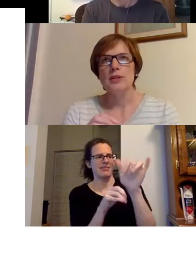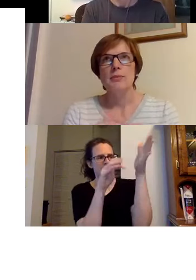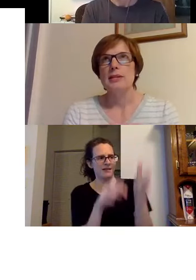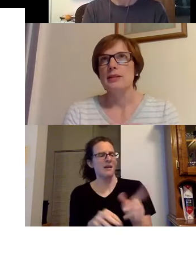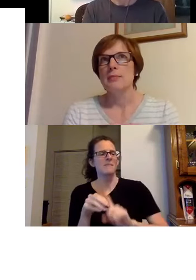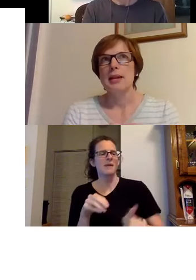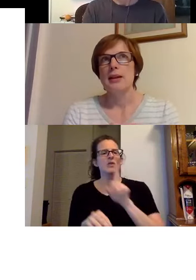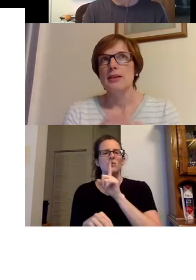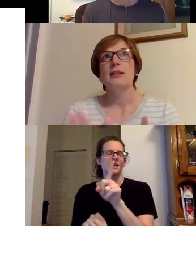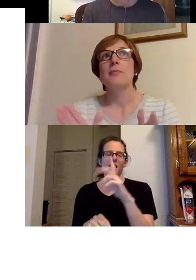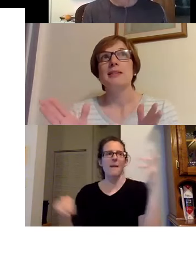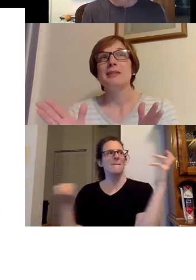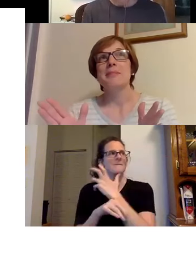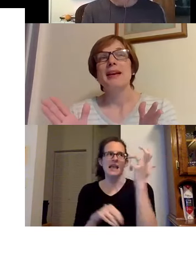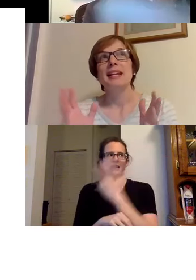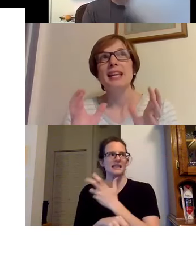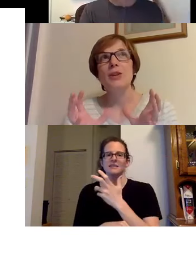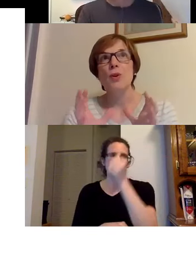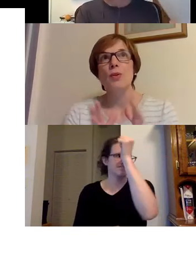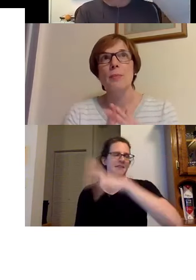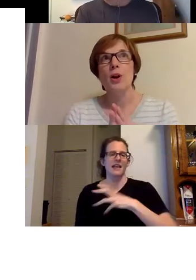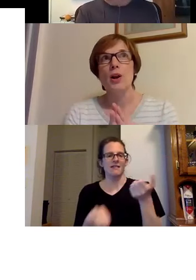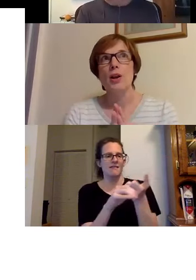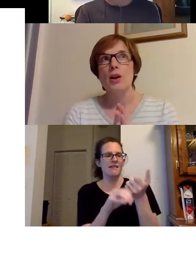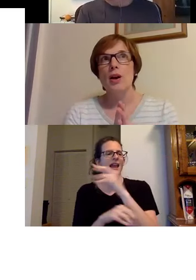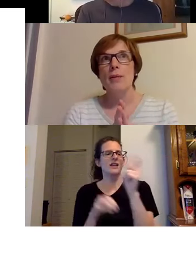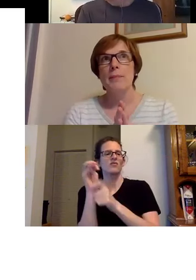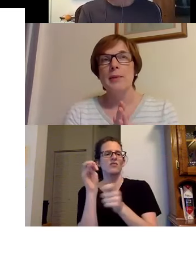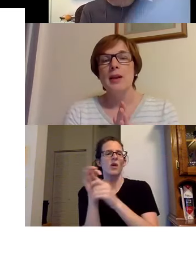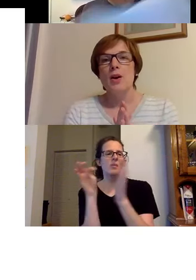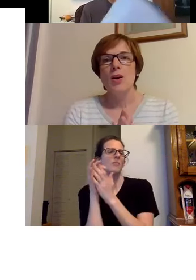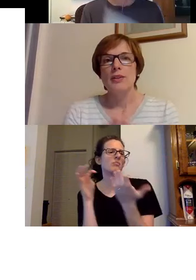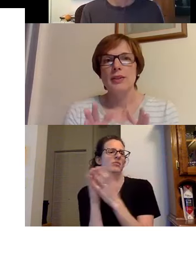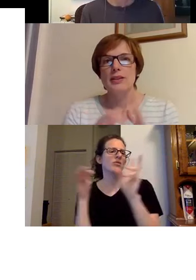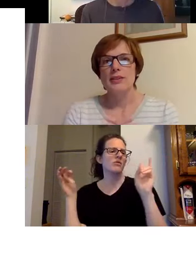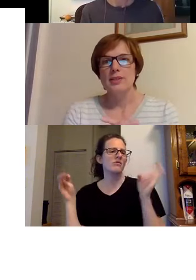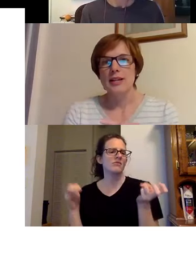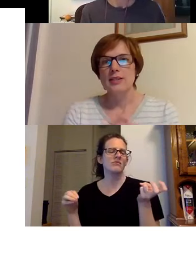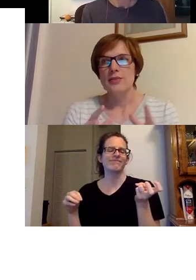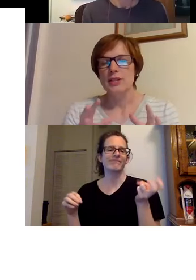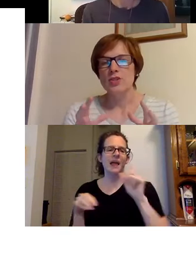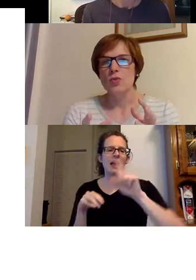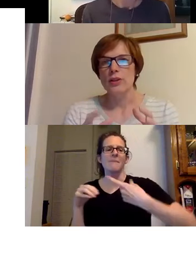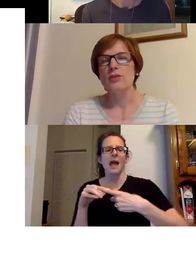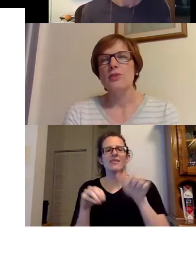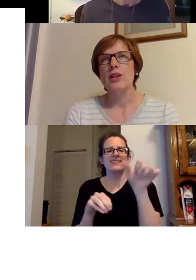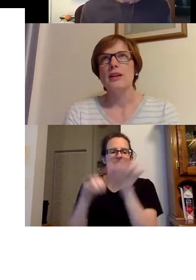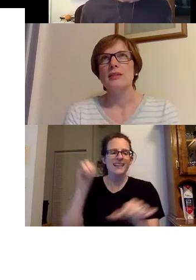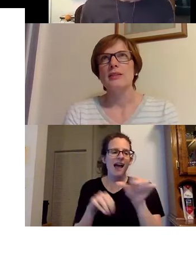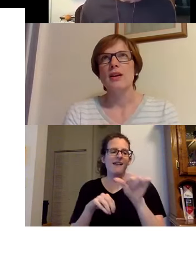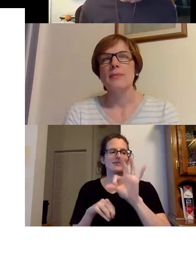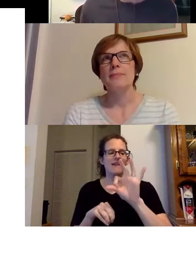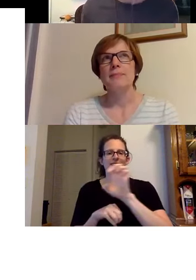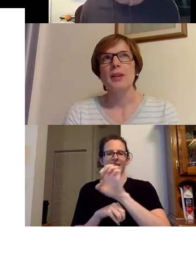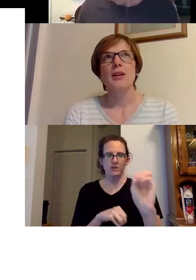truly was an amazing man, is an amazing man, and he wrote a book on the science of essential oils,